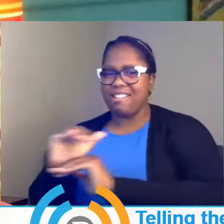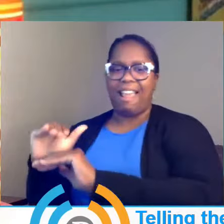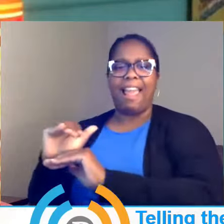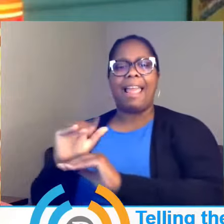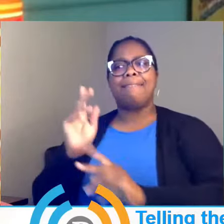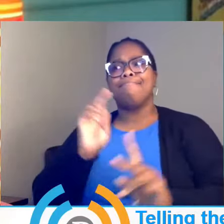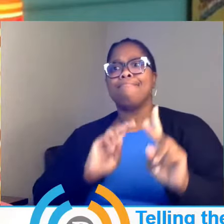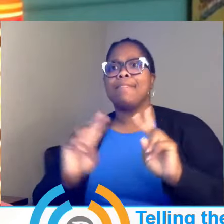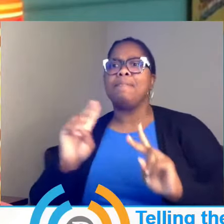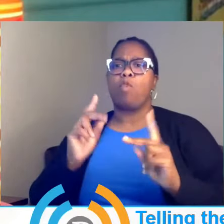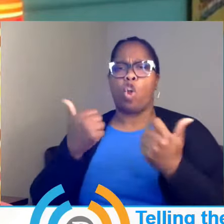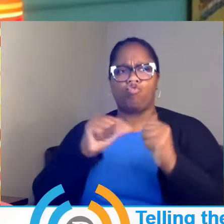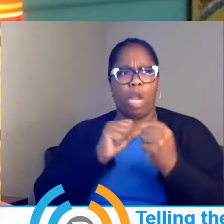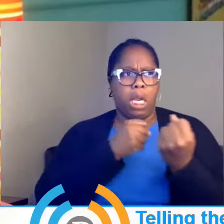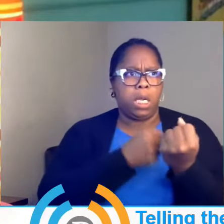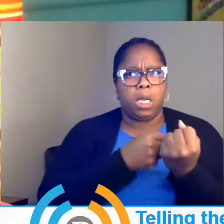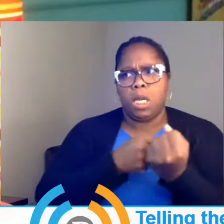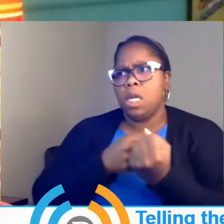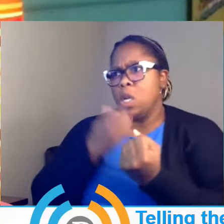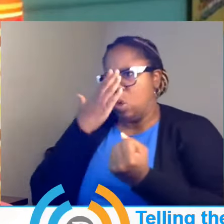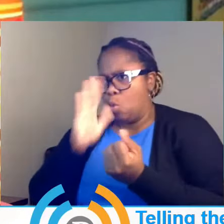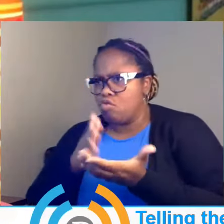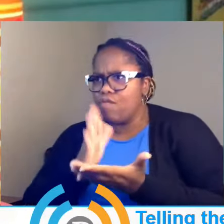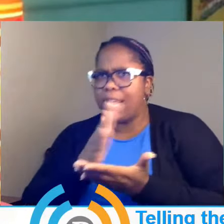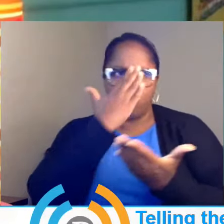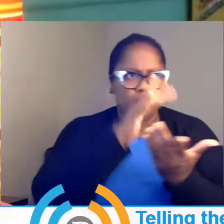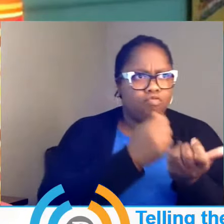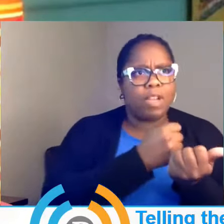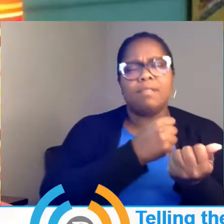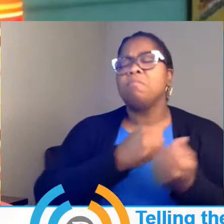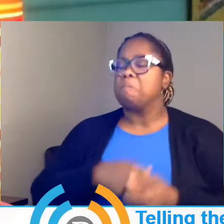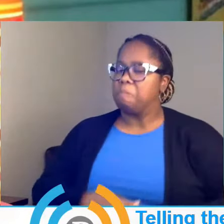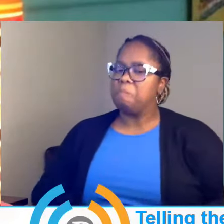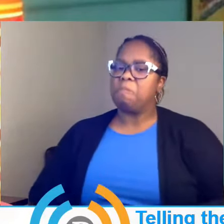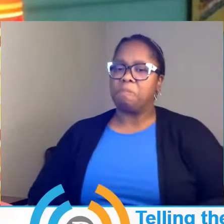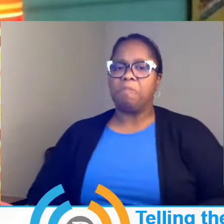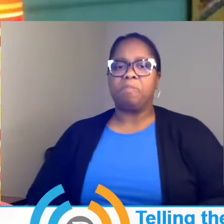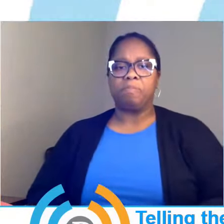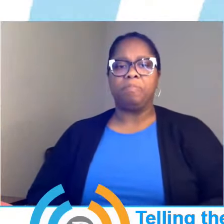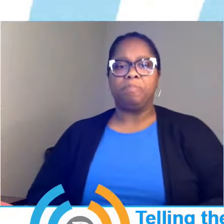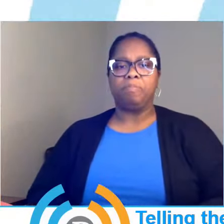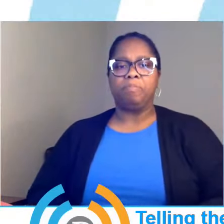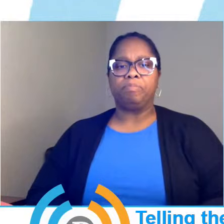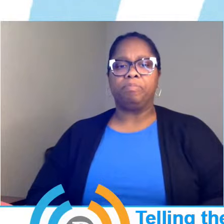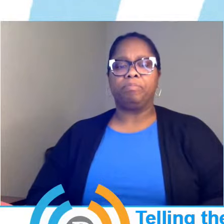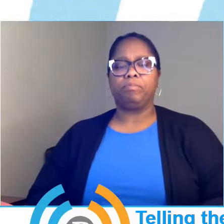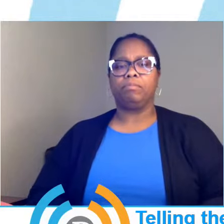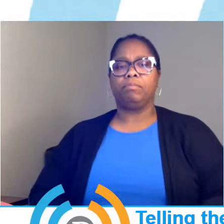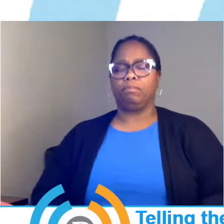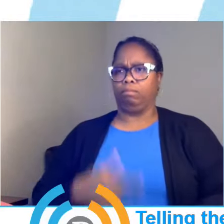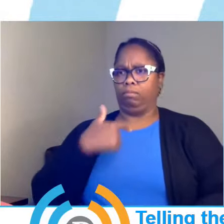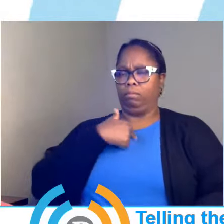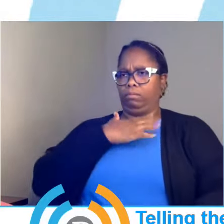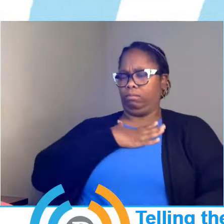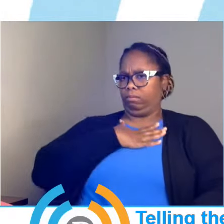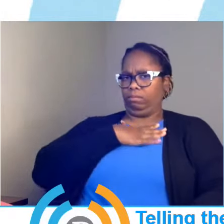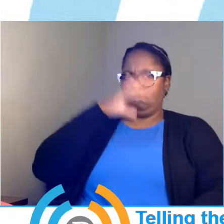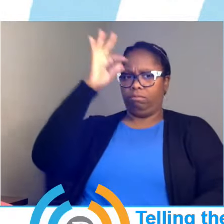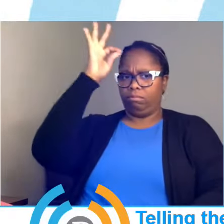trying to reinforce this amongst themselves. That's really great. I wasn't aware about